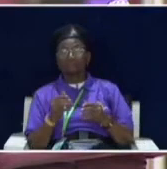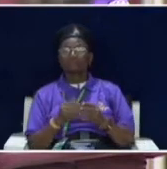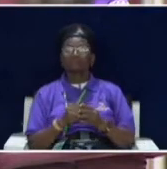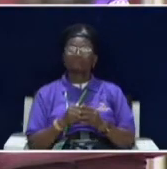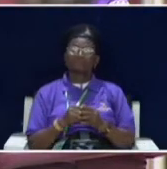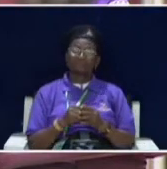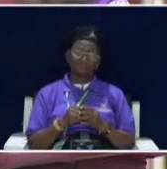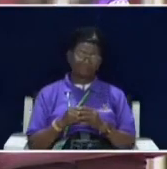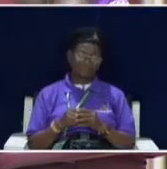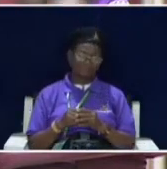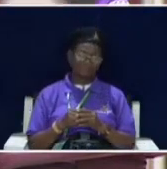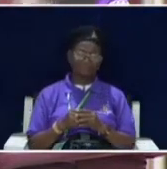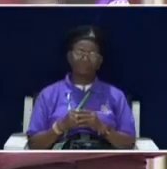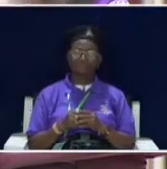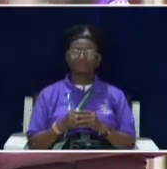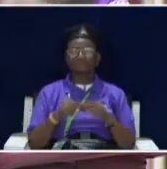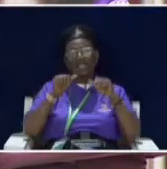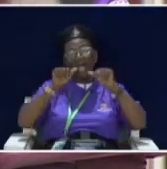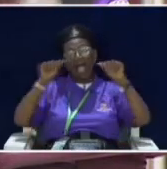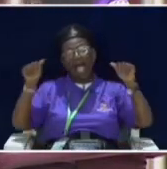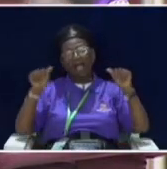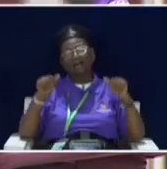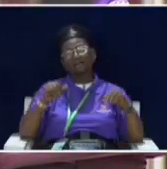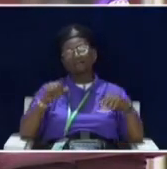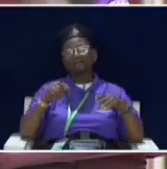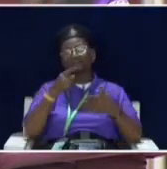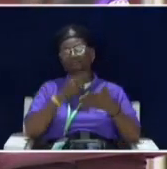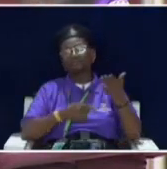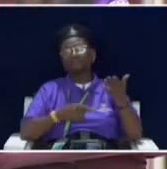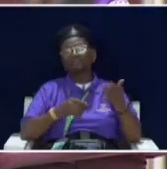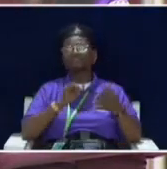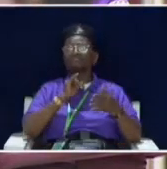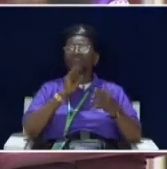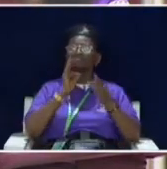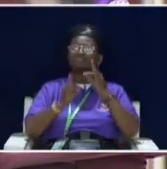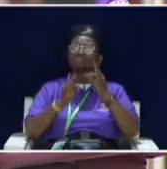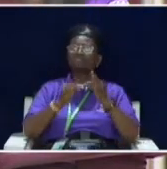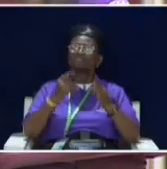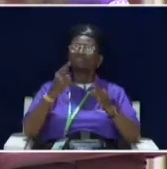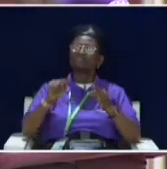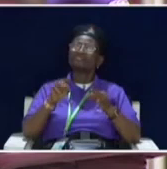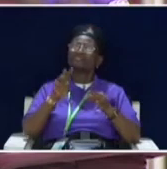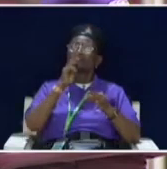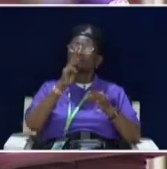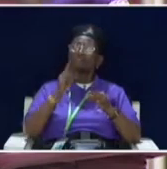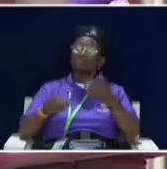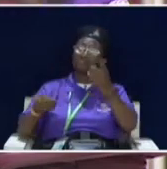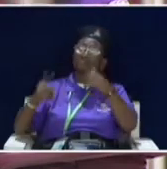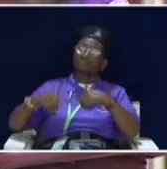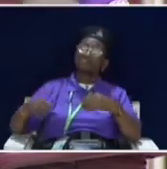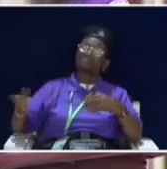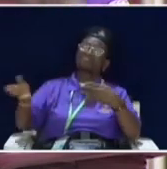oke omi meji. Ah, what if the water comes back? But